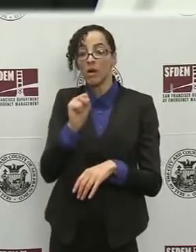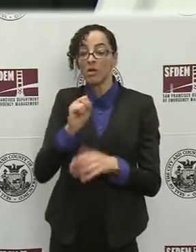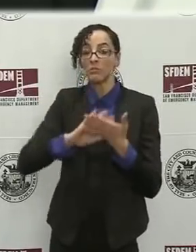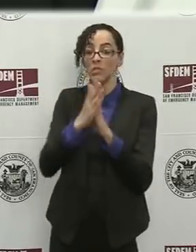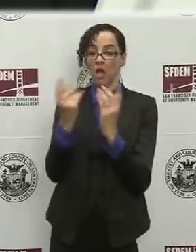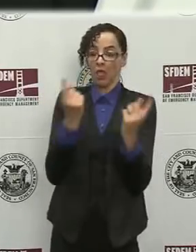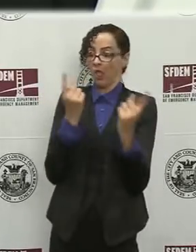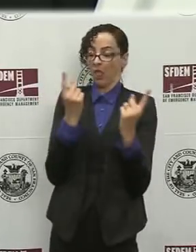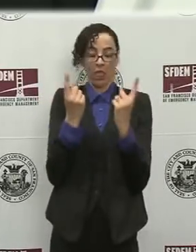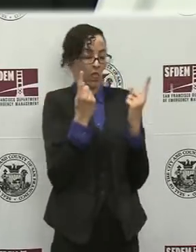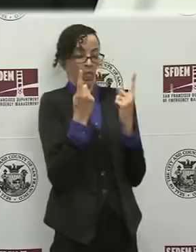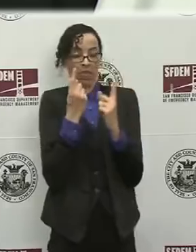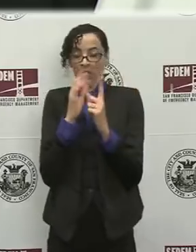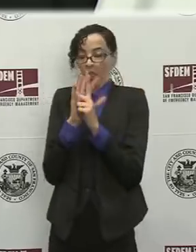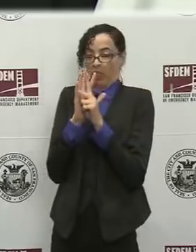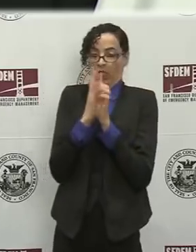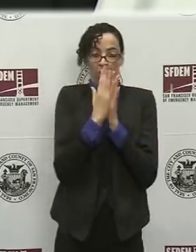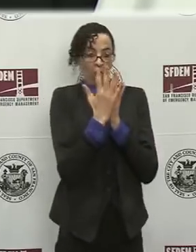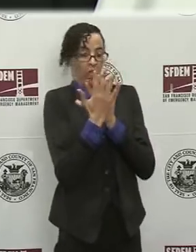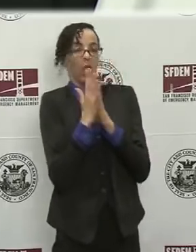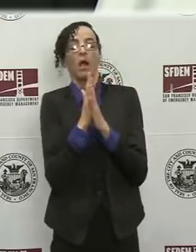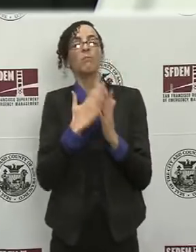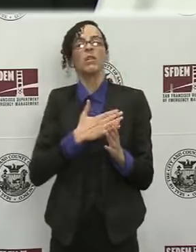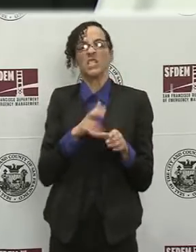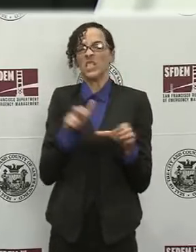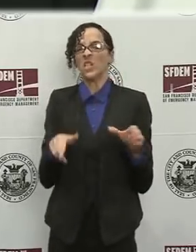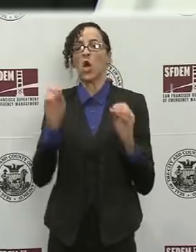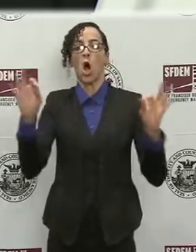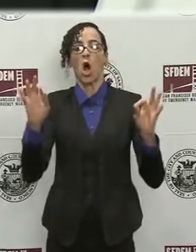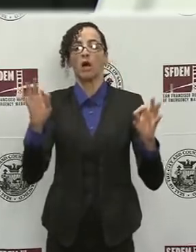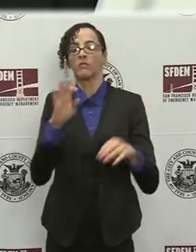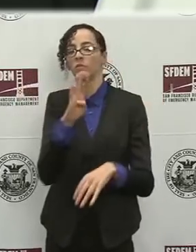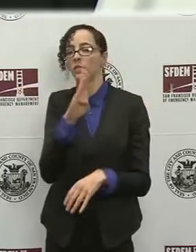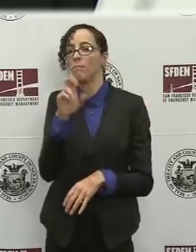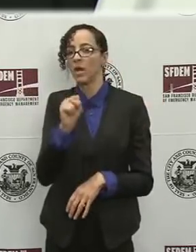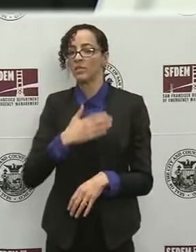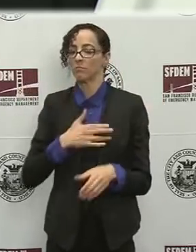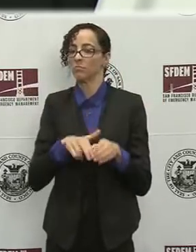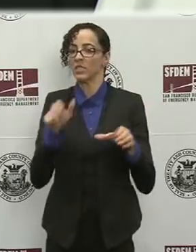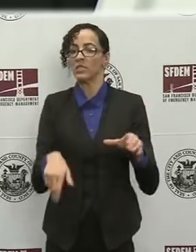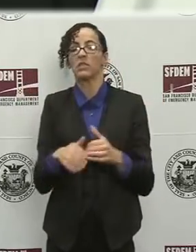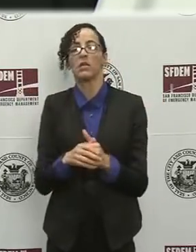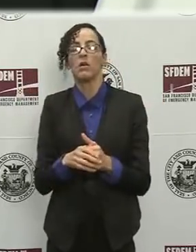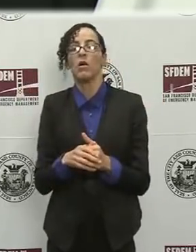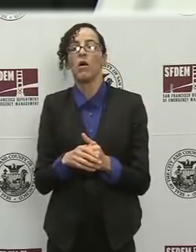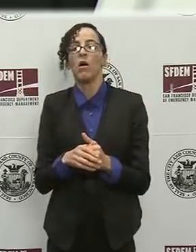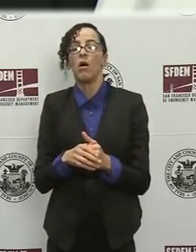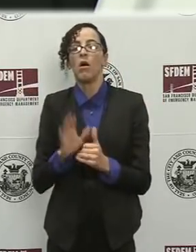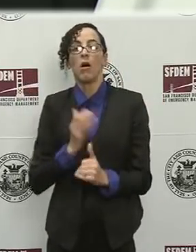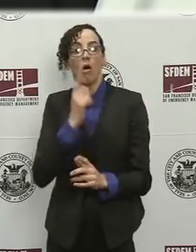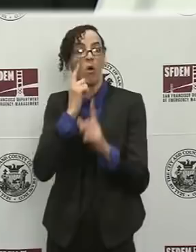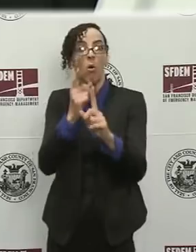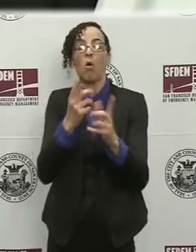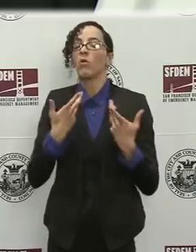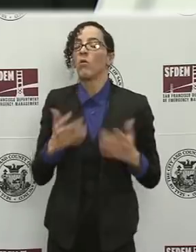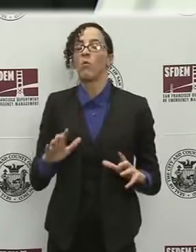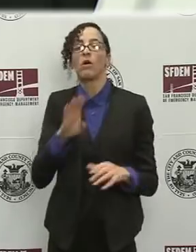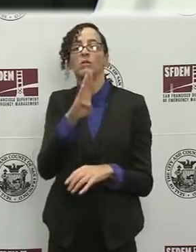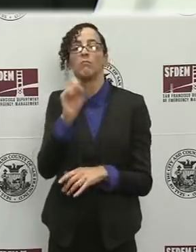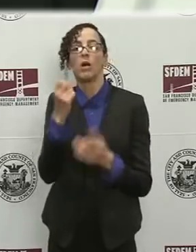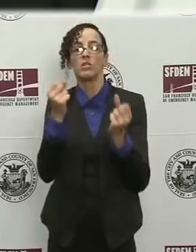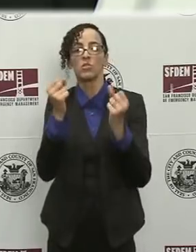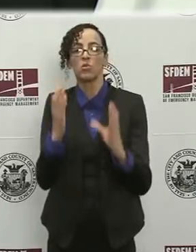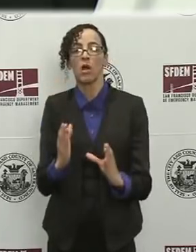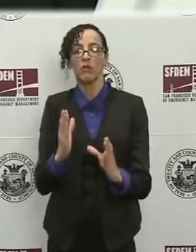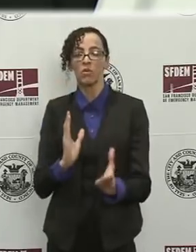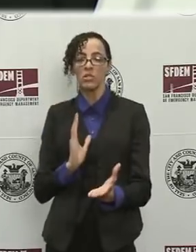don't want a Muni driver to have to stop moving its bus because it is too crowded to move because the people on the bus